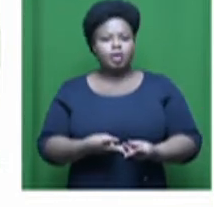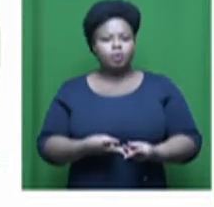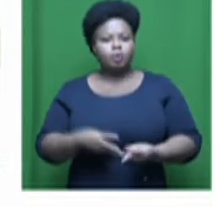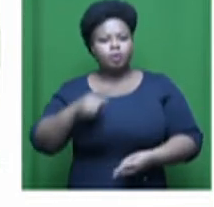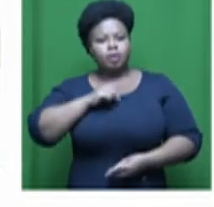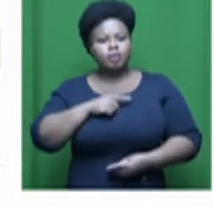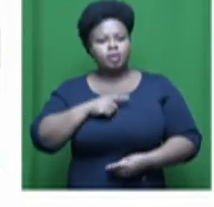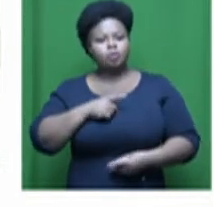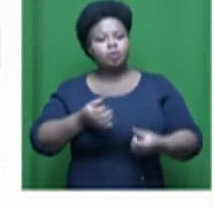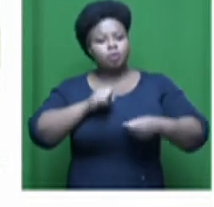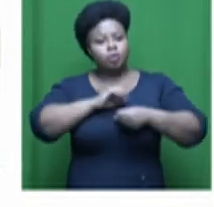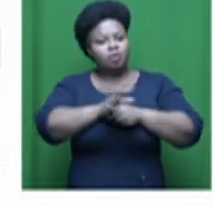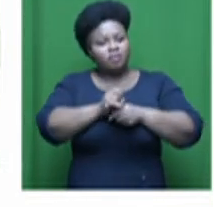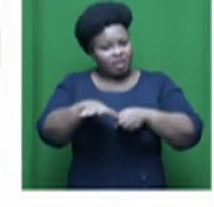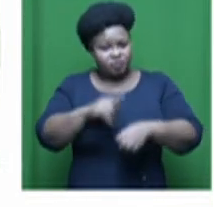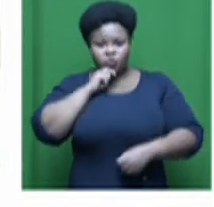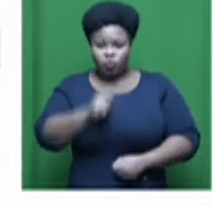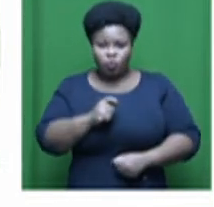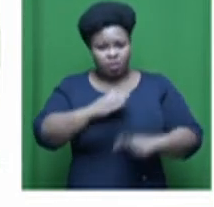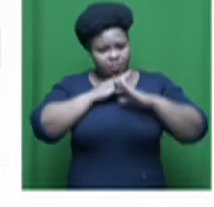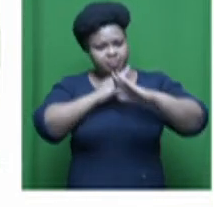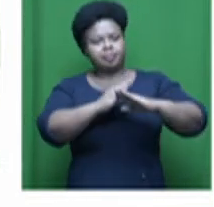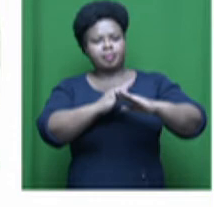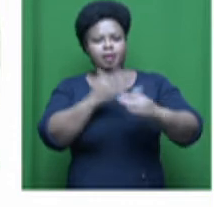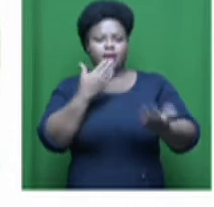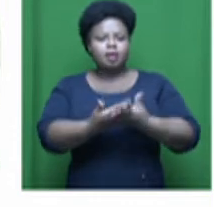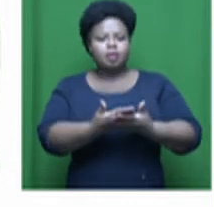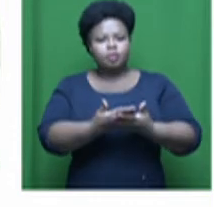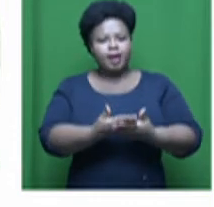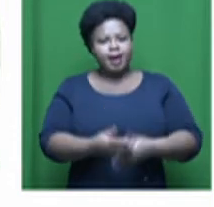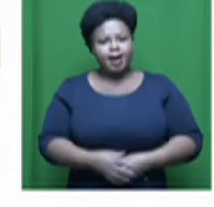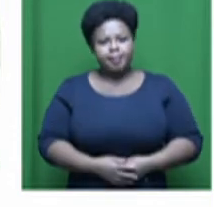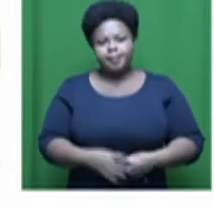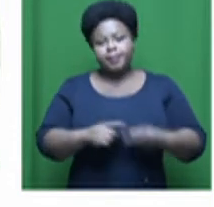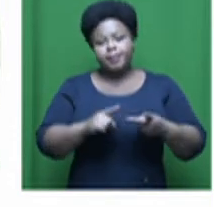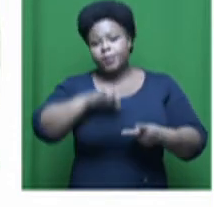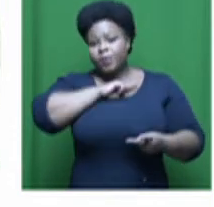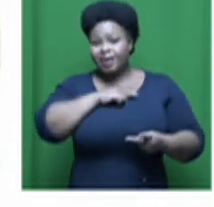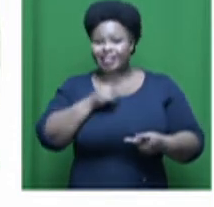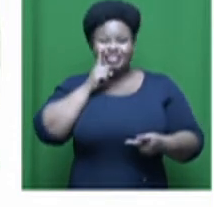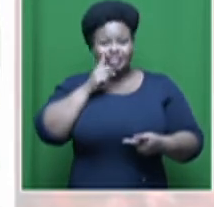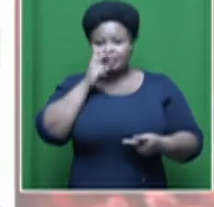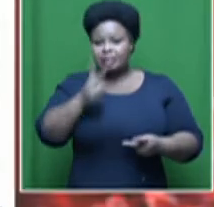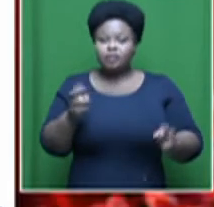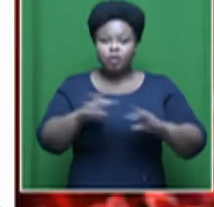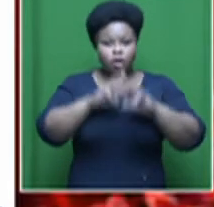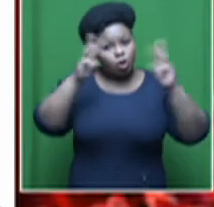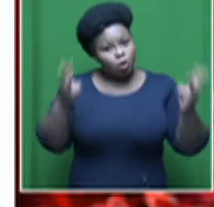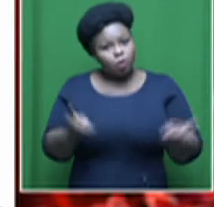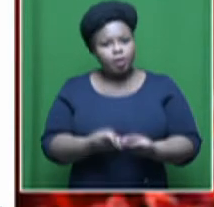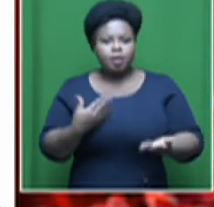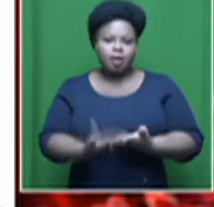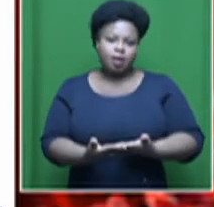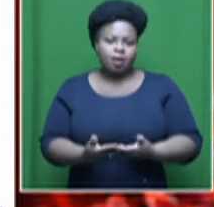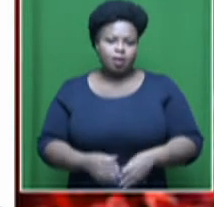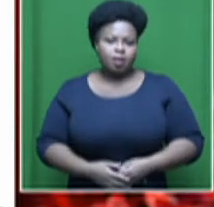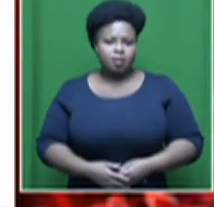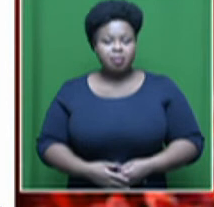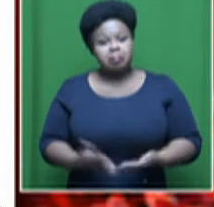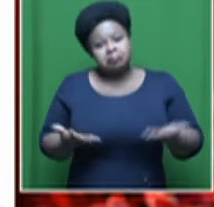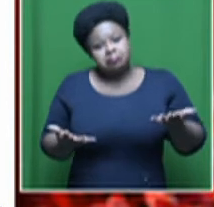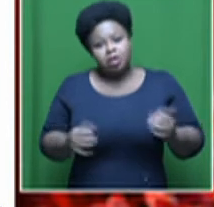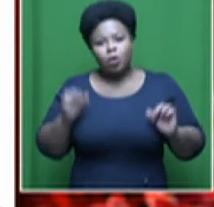of whether this vaccine would protect against a specific variant that has been recognized globally to be a major threat.